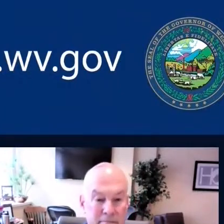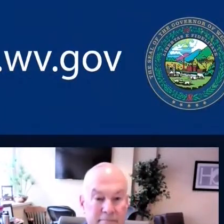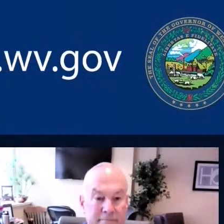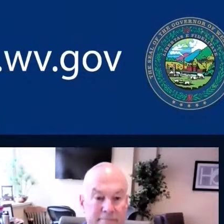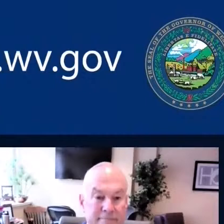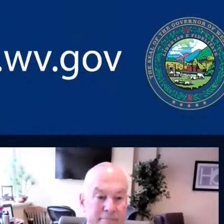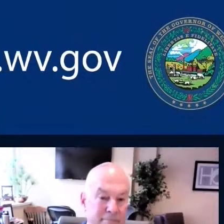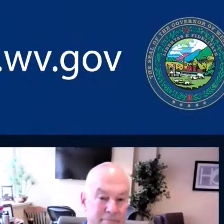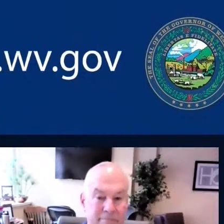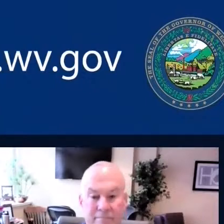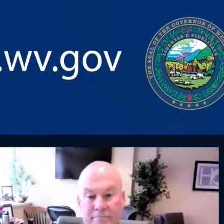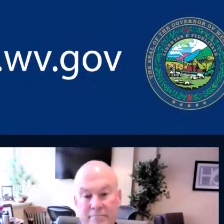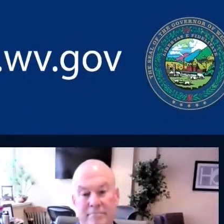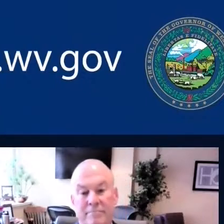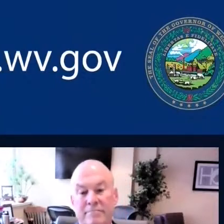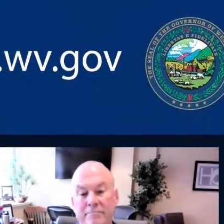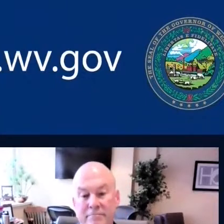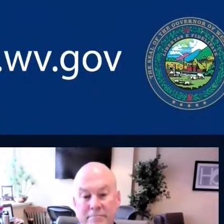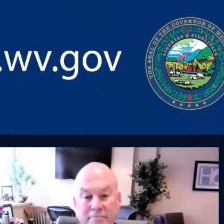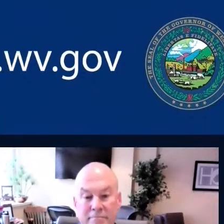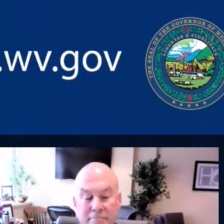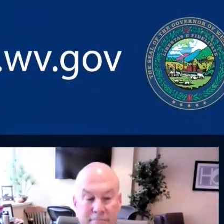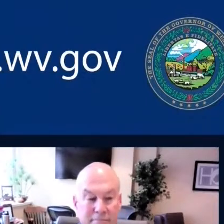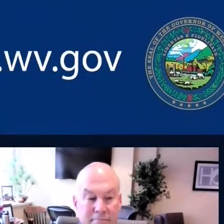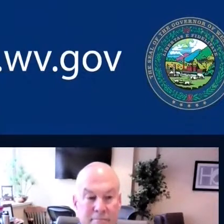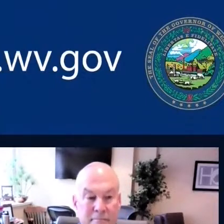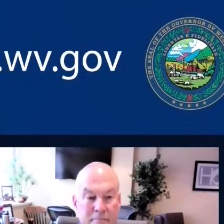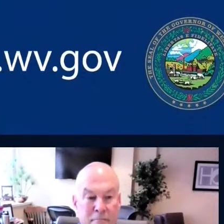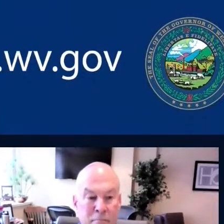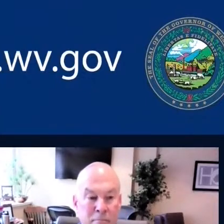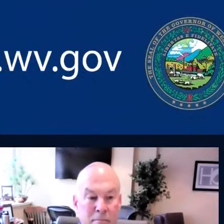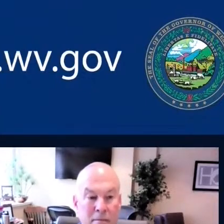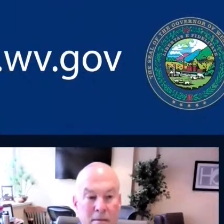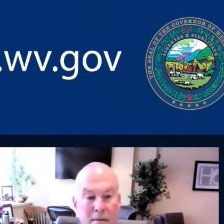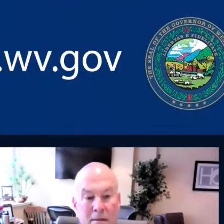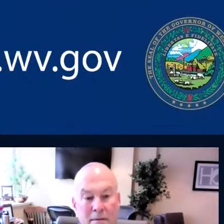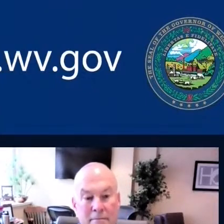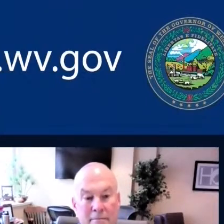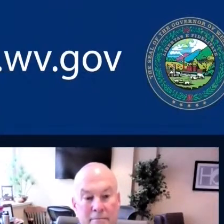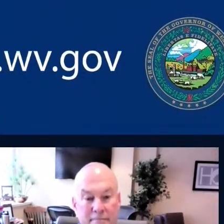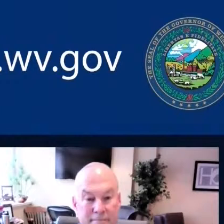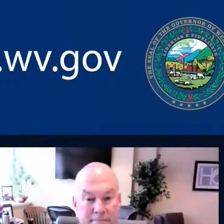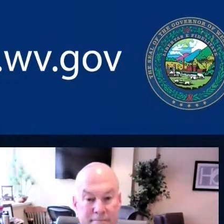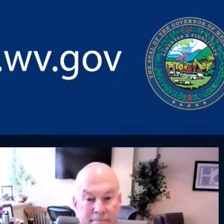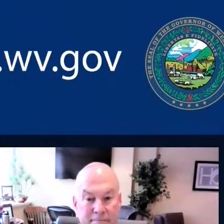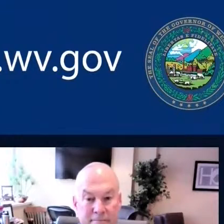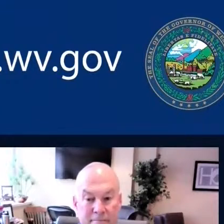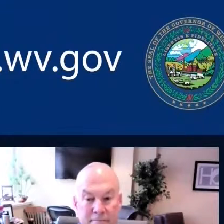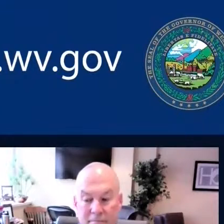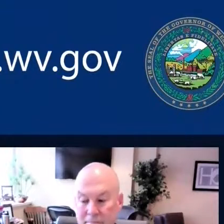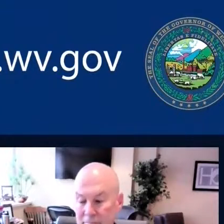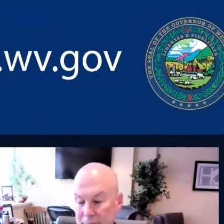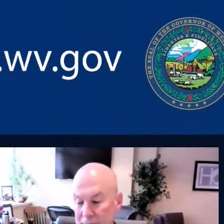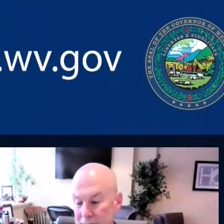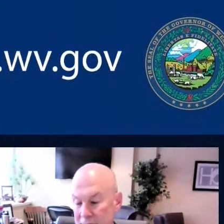25,000 in arms for the first shot, and the second shot is you're putting in,